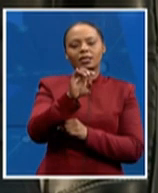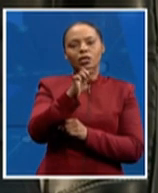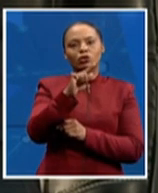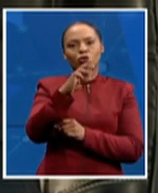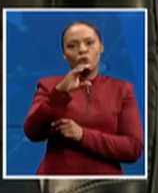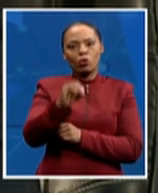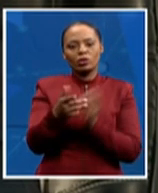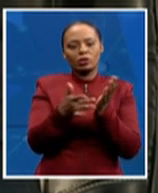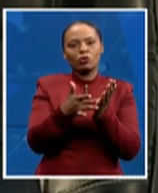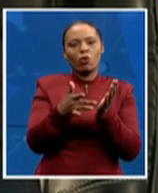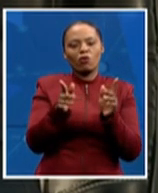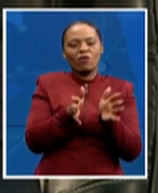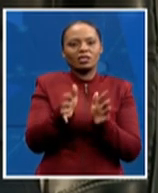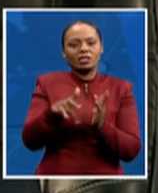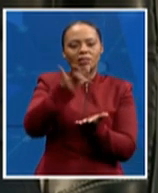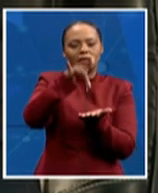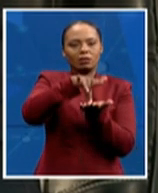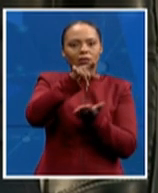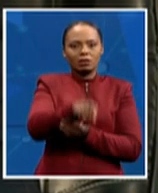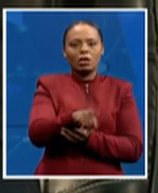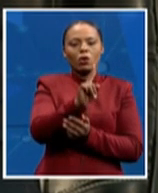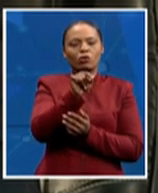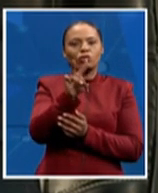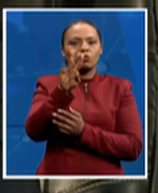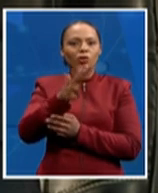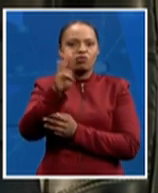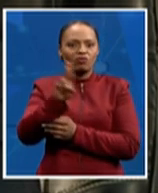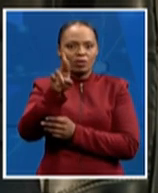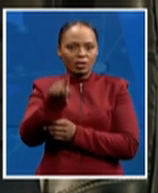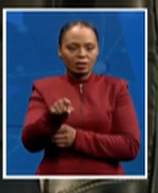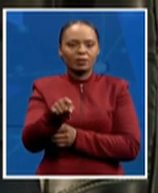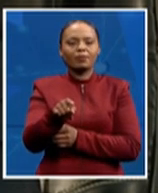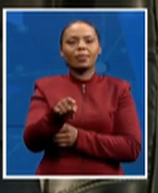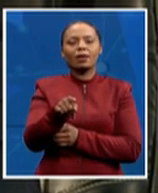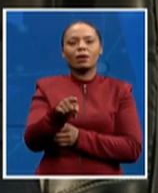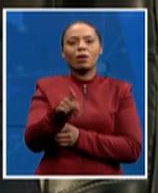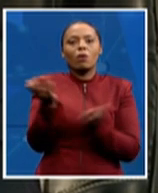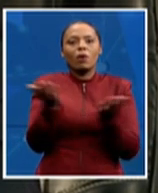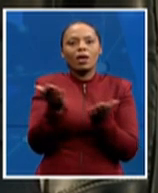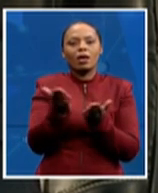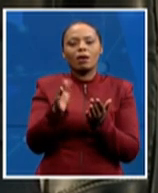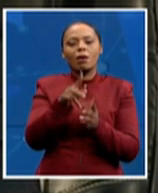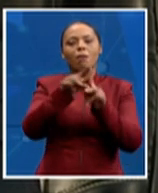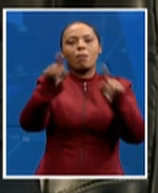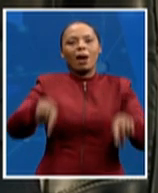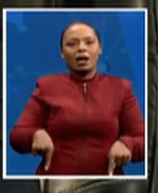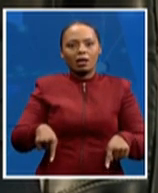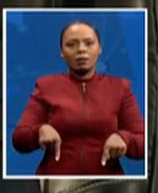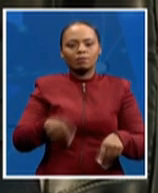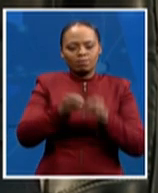Keystone Business Park in Hammersdale. We launched this on the 11th of May this